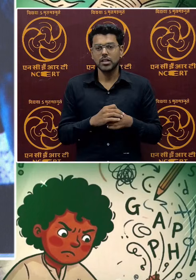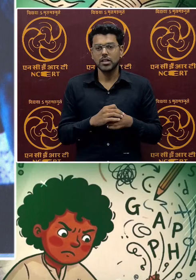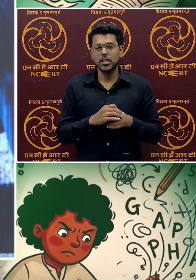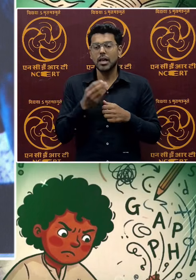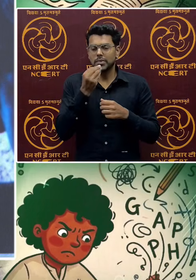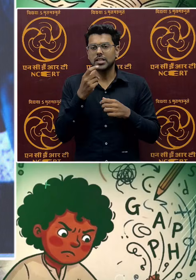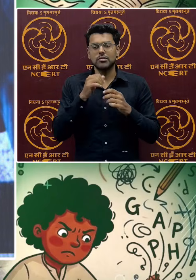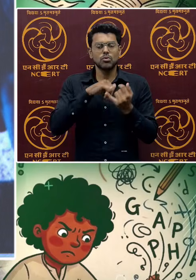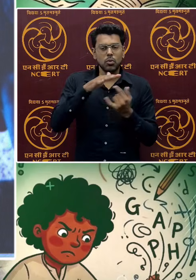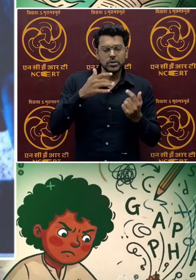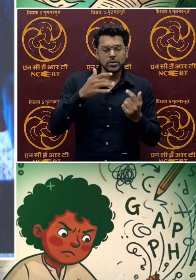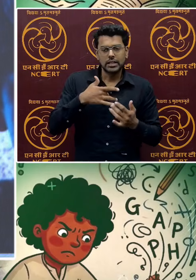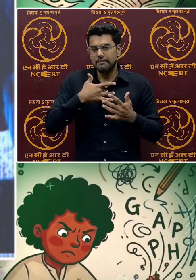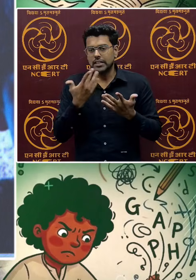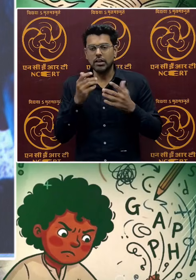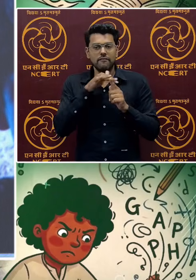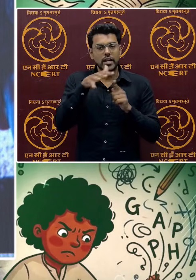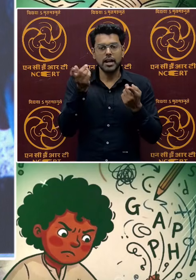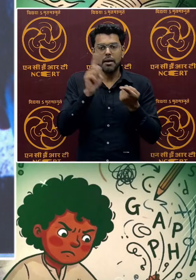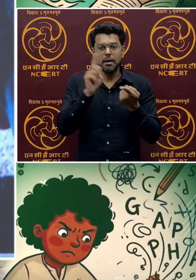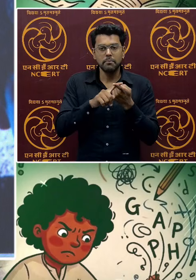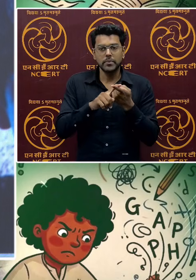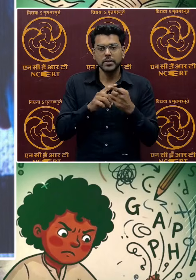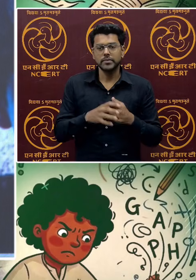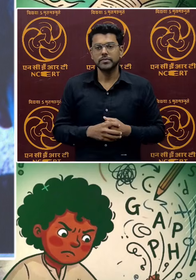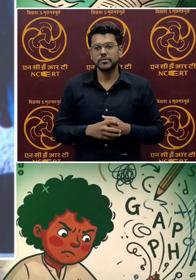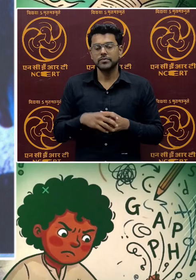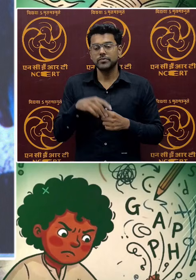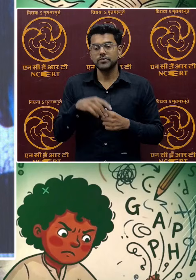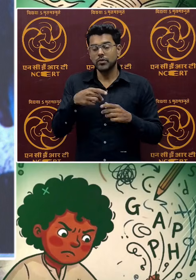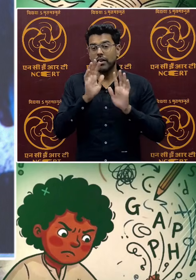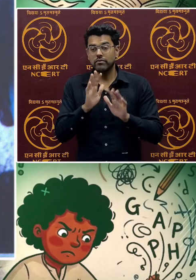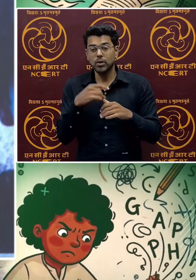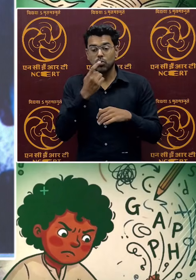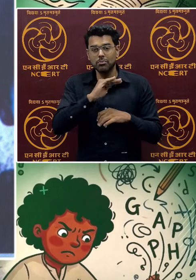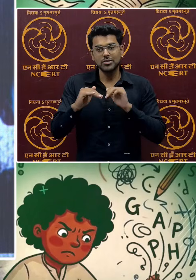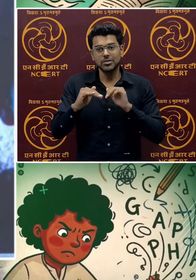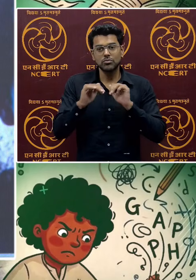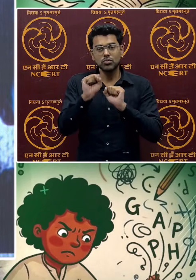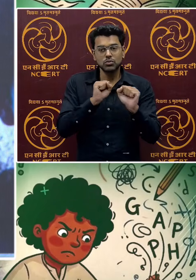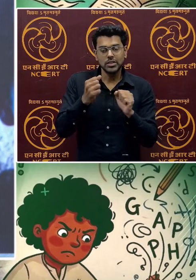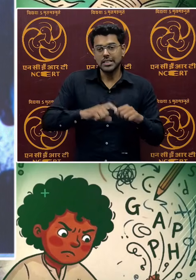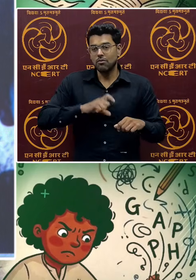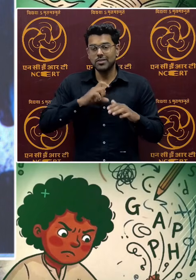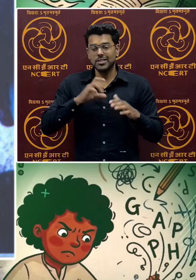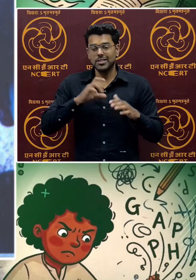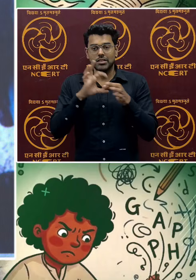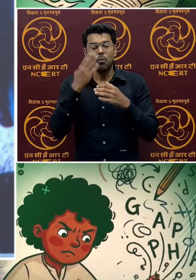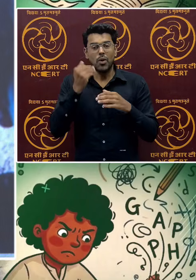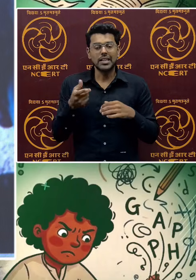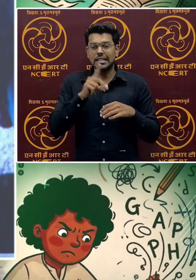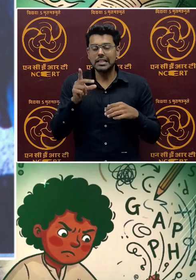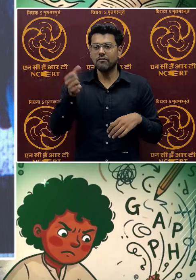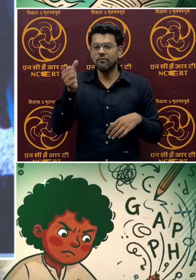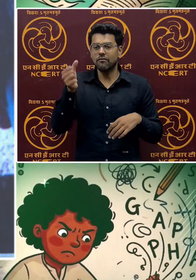about all these socio-emotional effects that are there on a child's self-esteem because of repeated